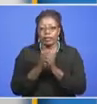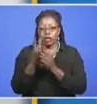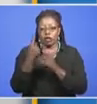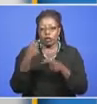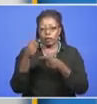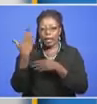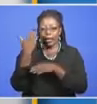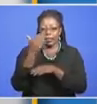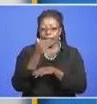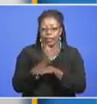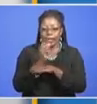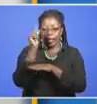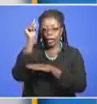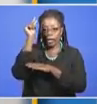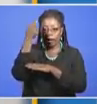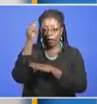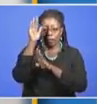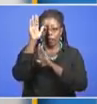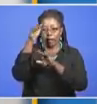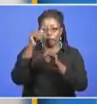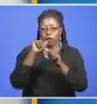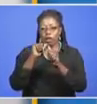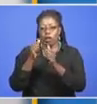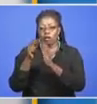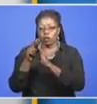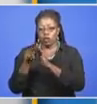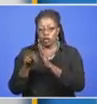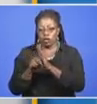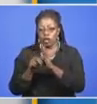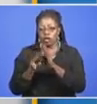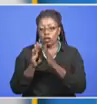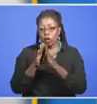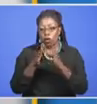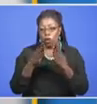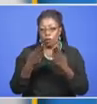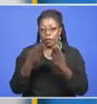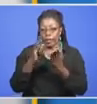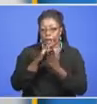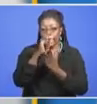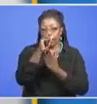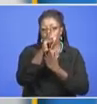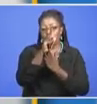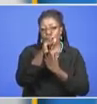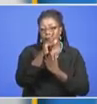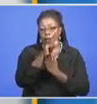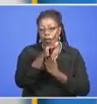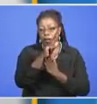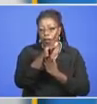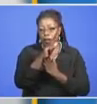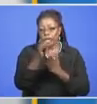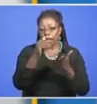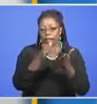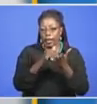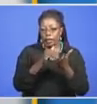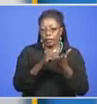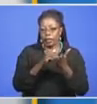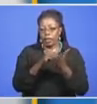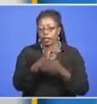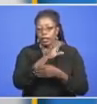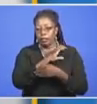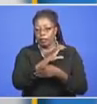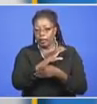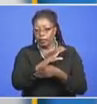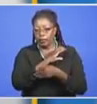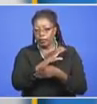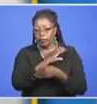last night in the Bahamas Government Departmental Basketball Association. In the opener, the Airport Authority Avengers dealt with the police enforcers